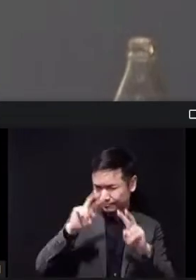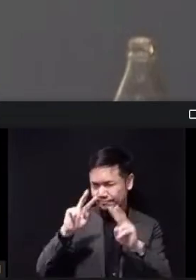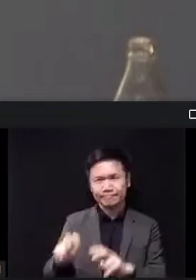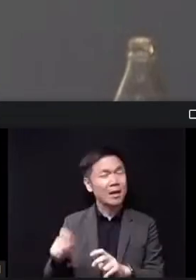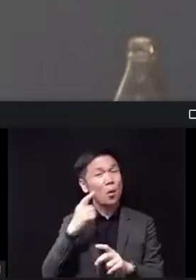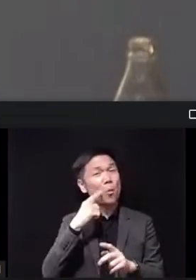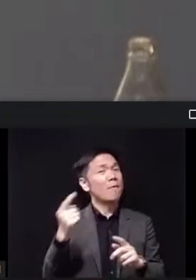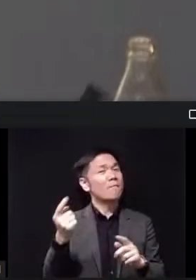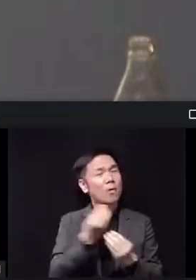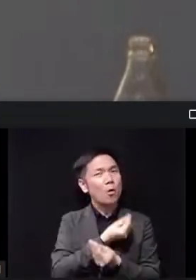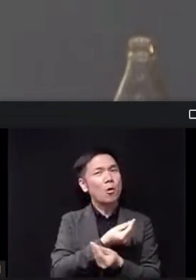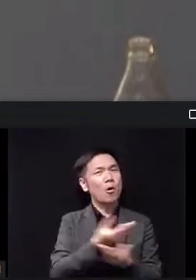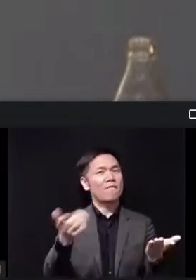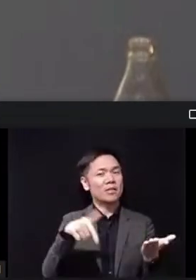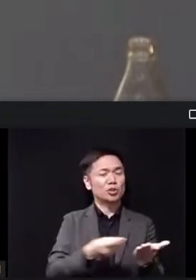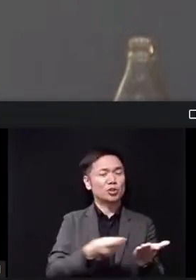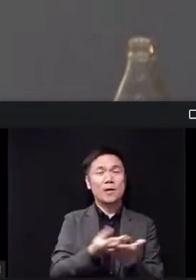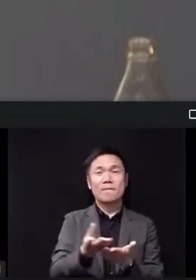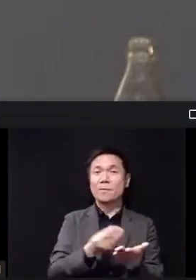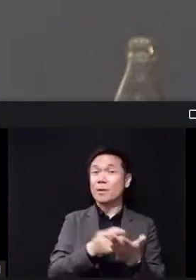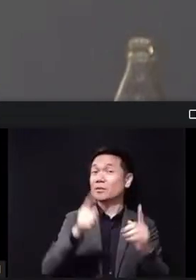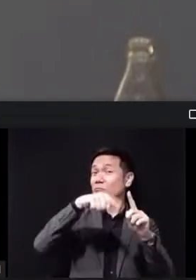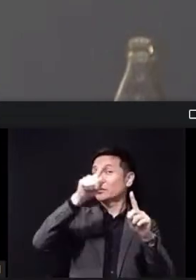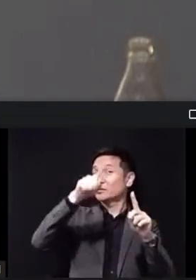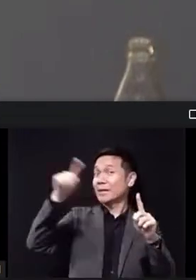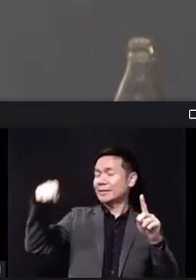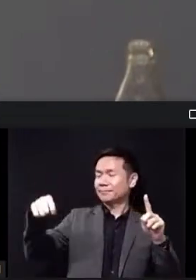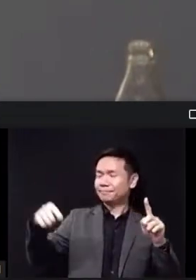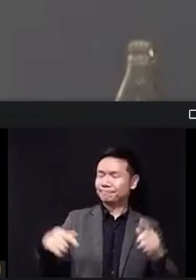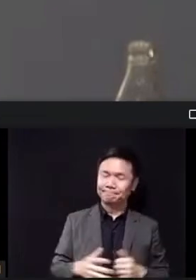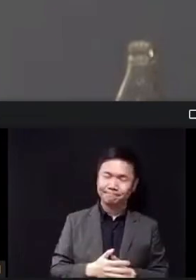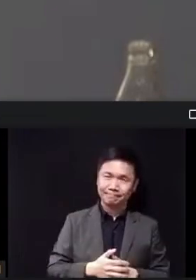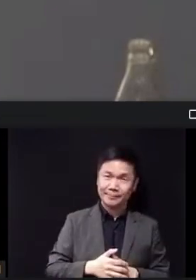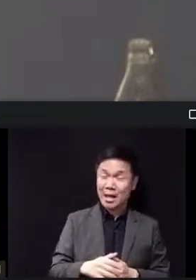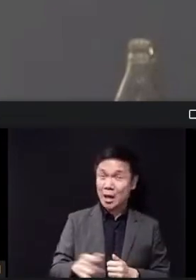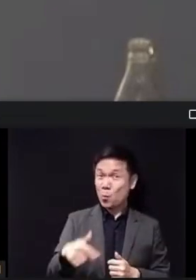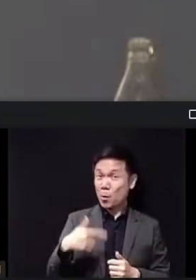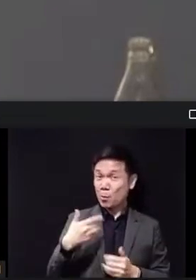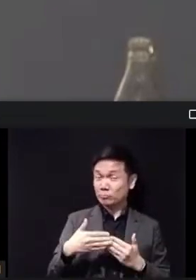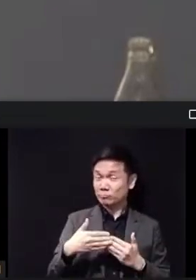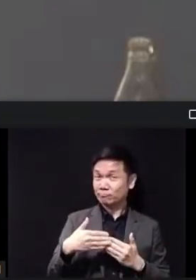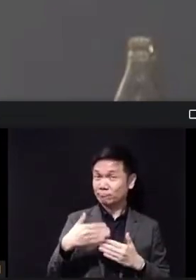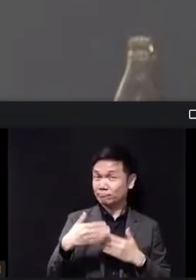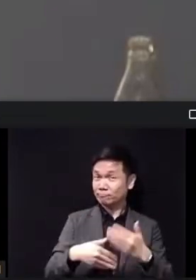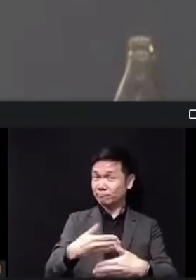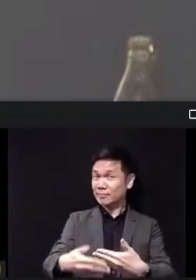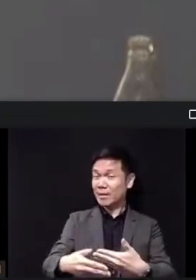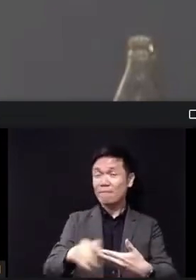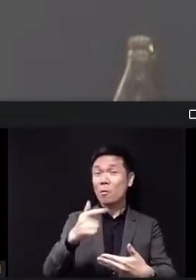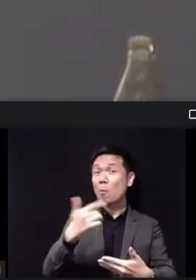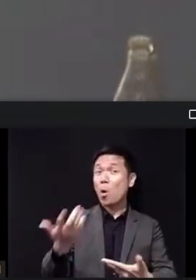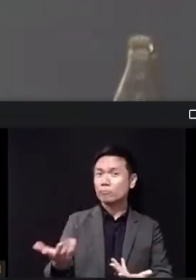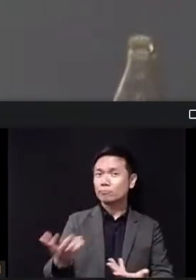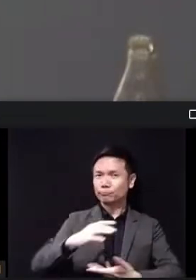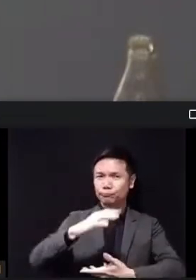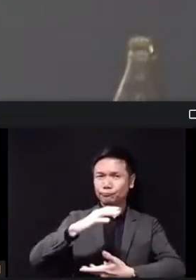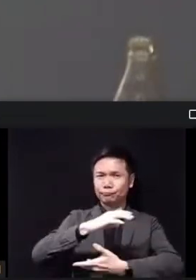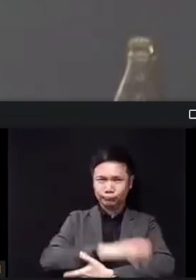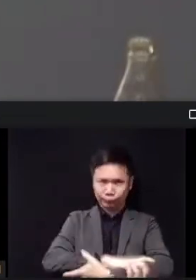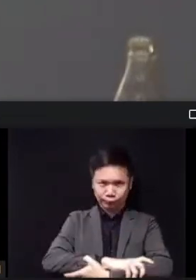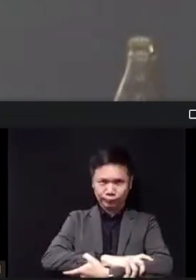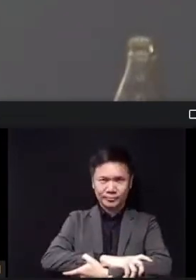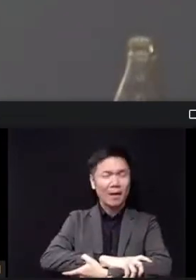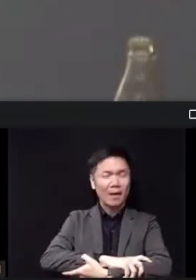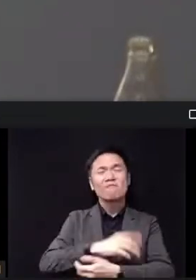and disseminating disaggregated data, and we continue to foster collaboration and strengthen